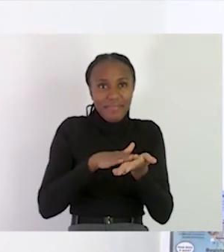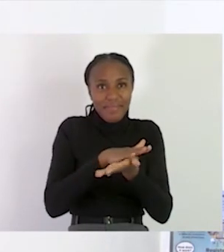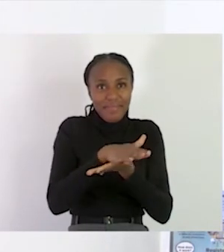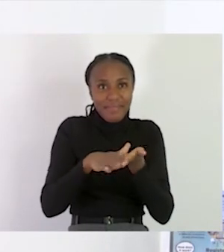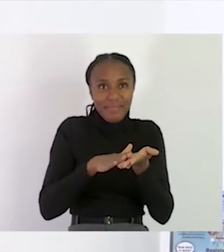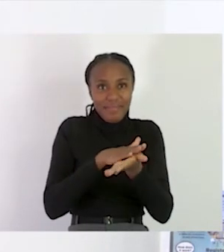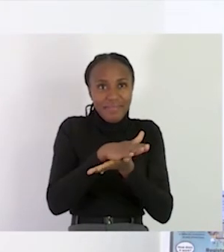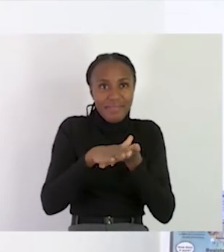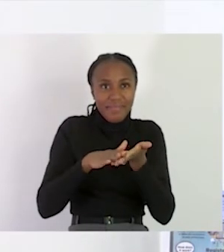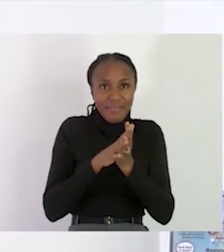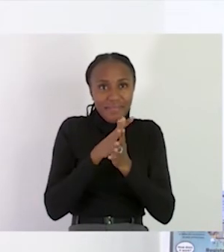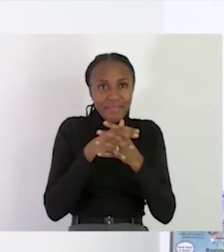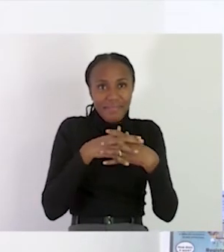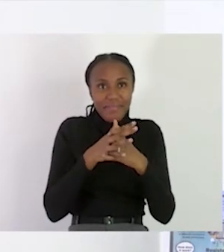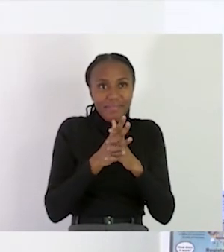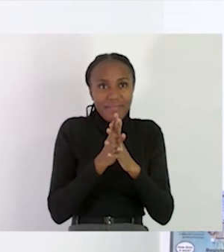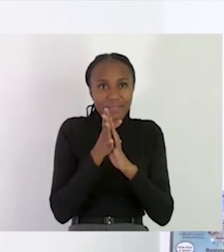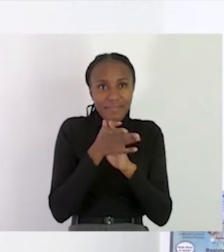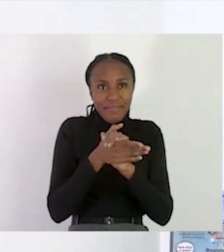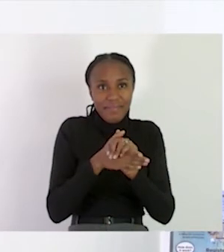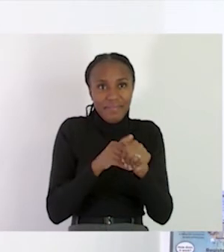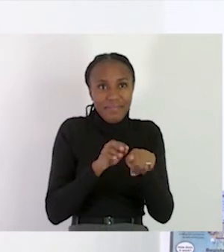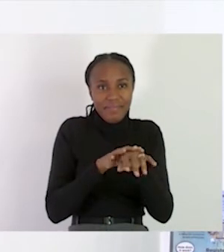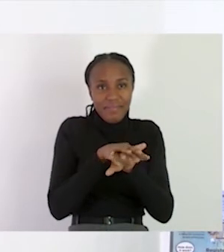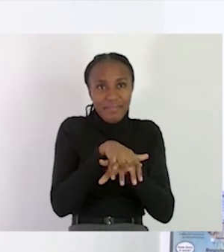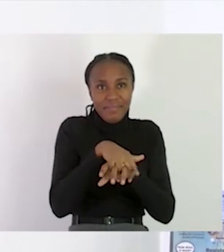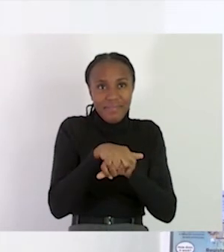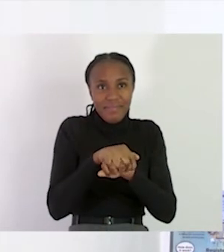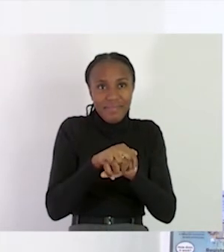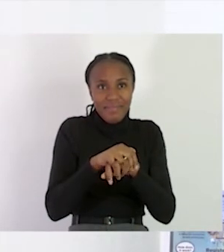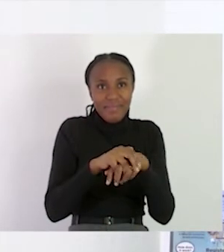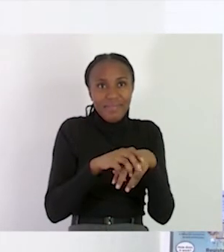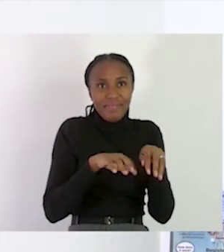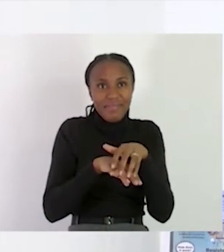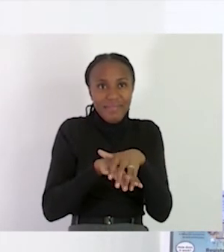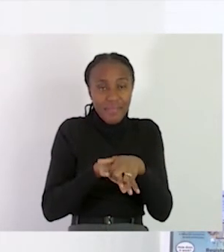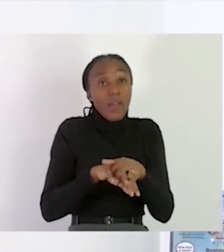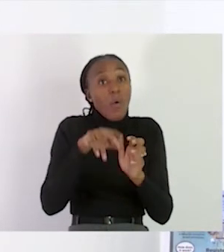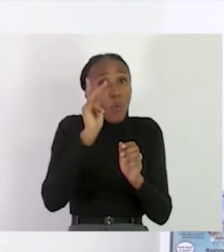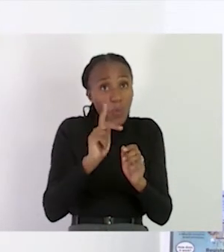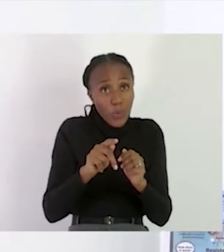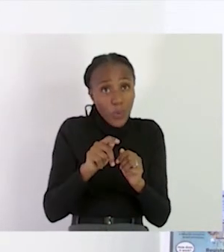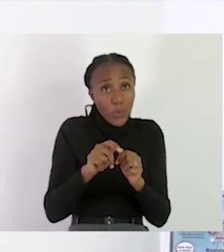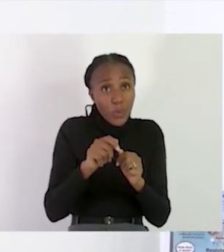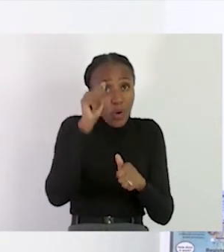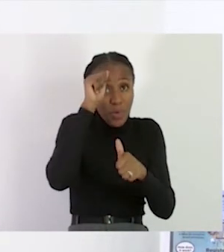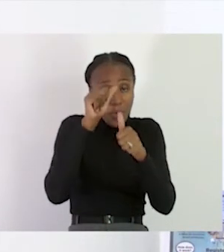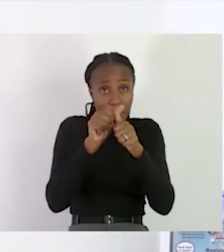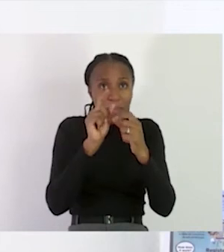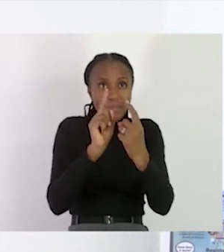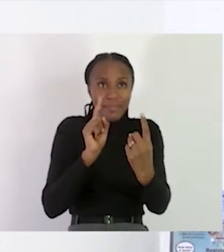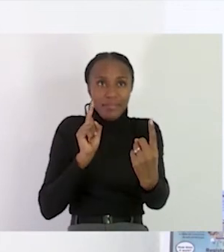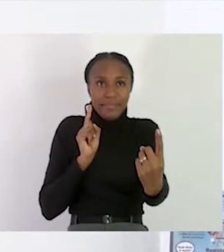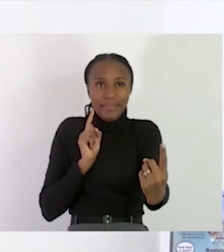Remember to rub it in properly between your fingers at the back of your hands. And make sure if there are other people around that